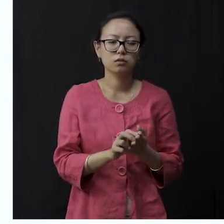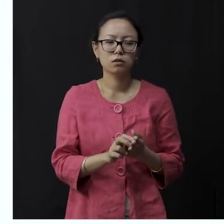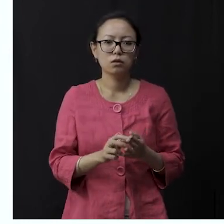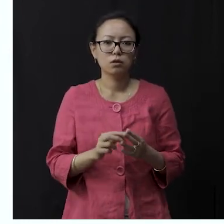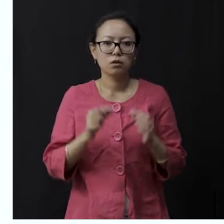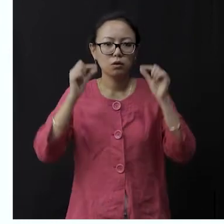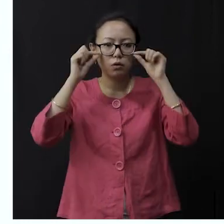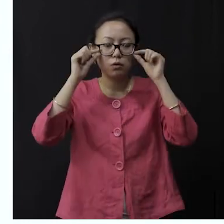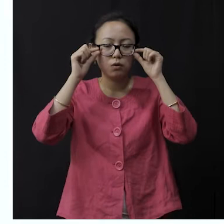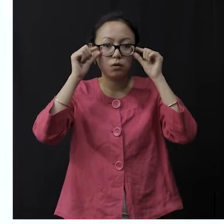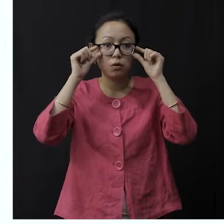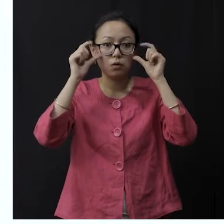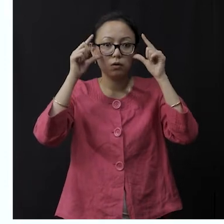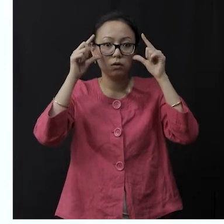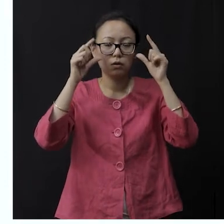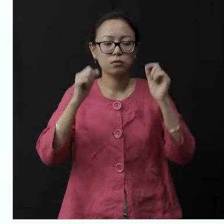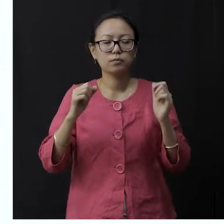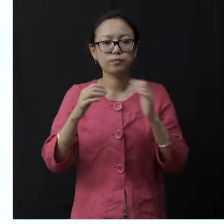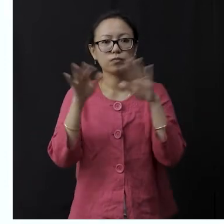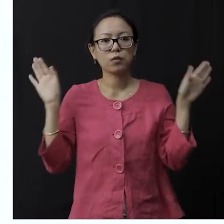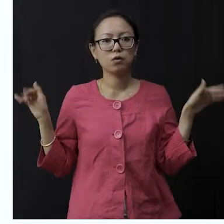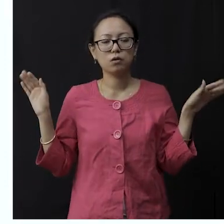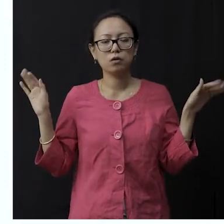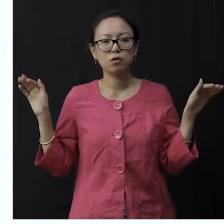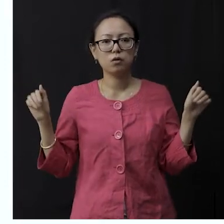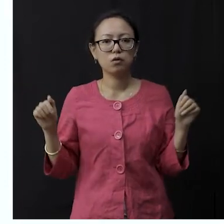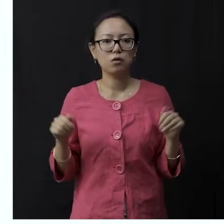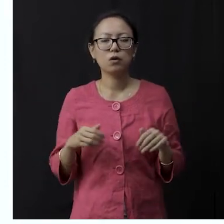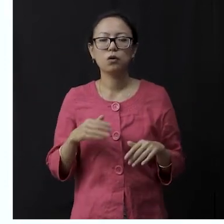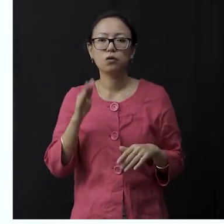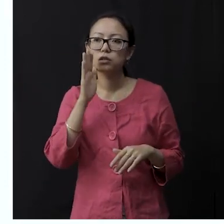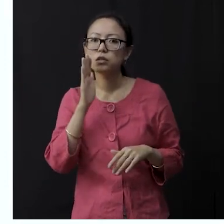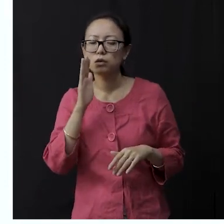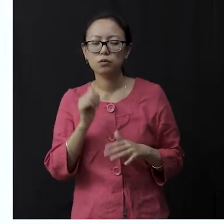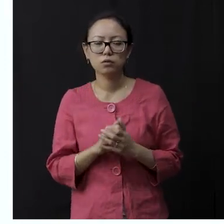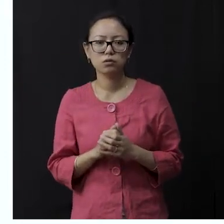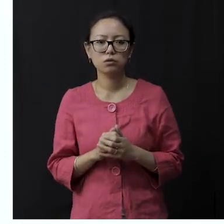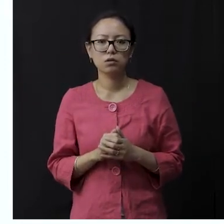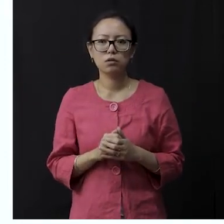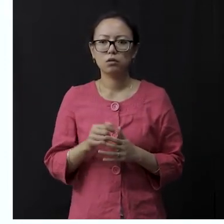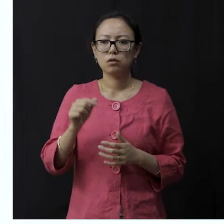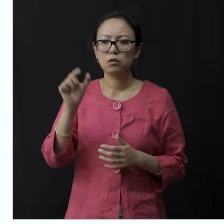out was the person, the one who came and knocked at the door, who that person was. So